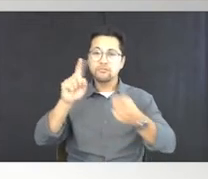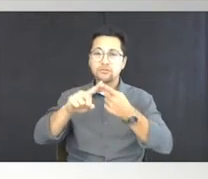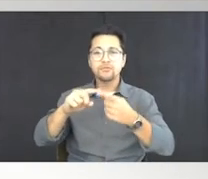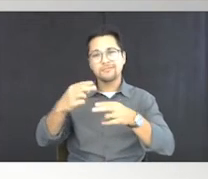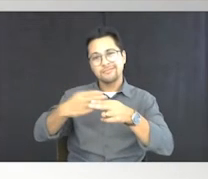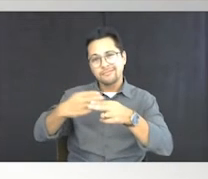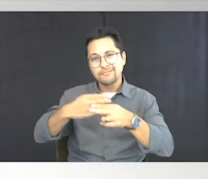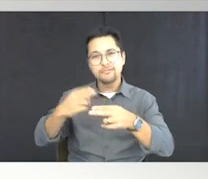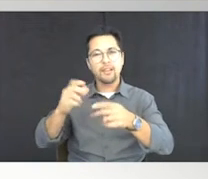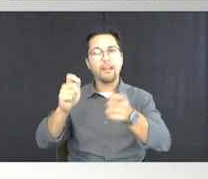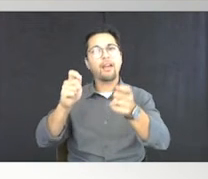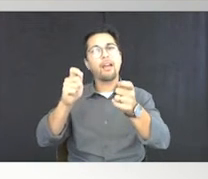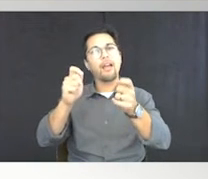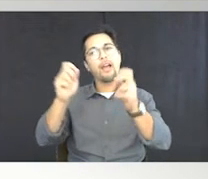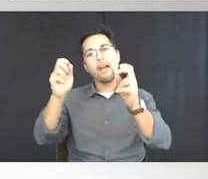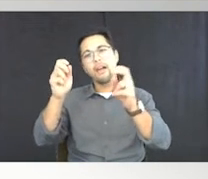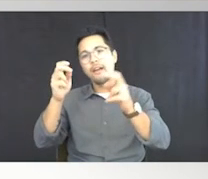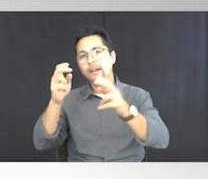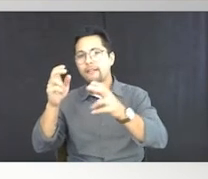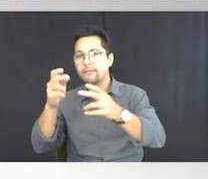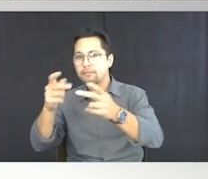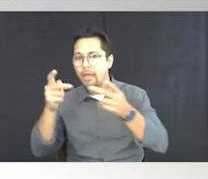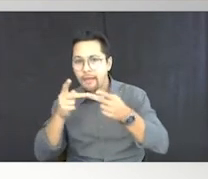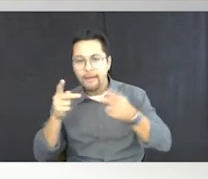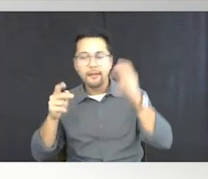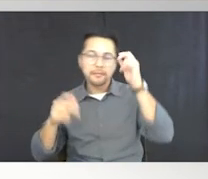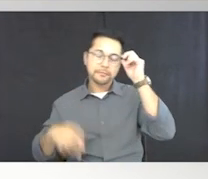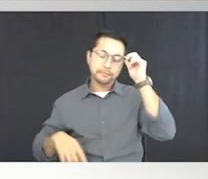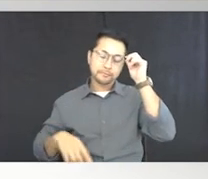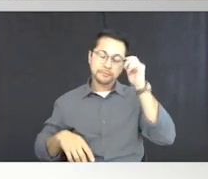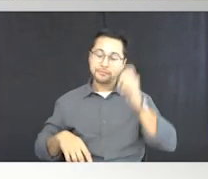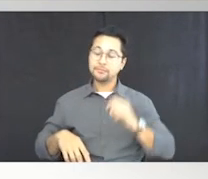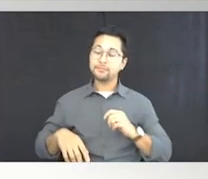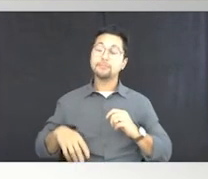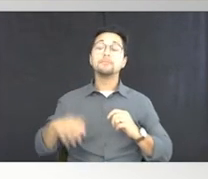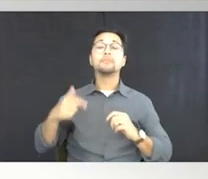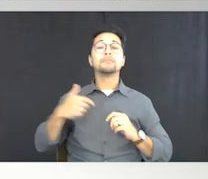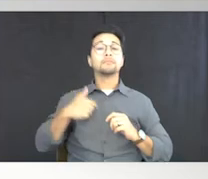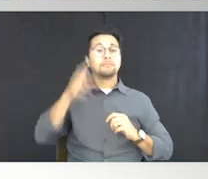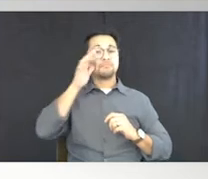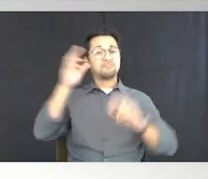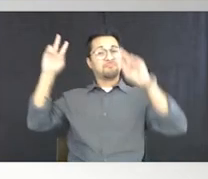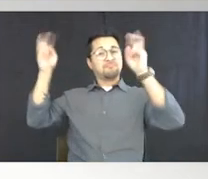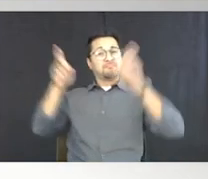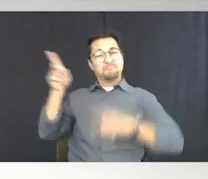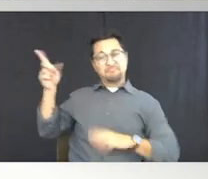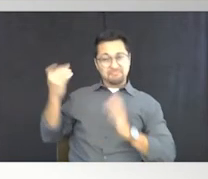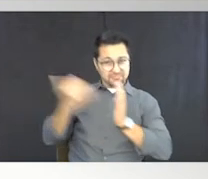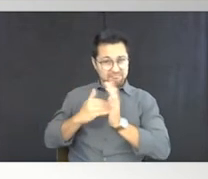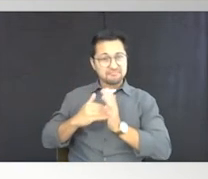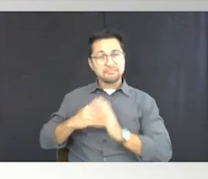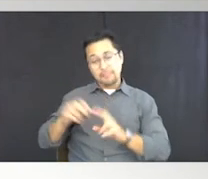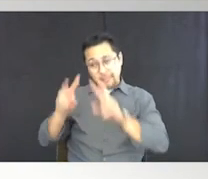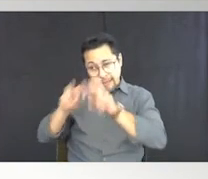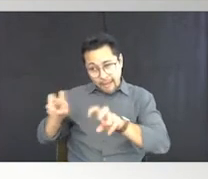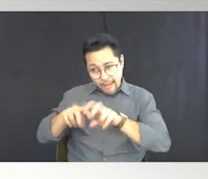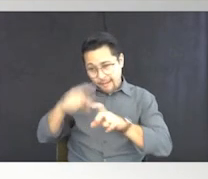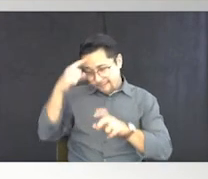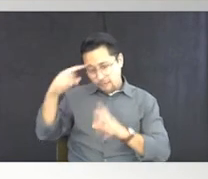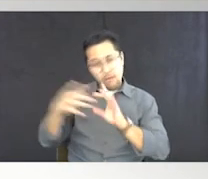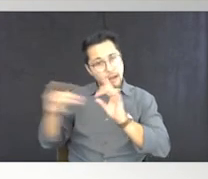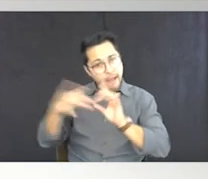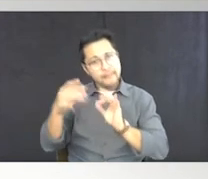educational setting. I'm going to quote this again in the analysis of comments